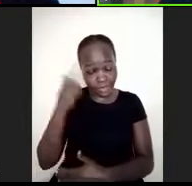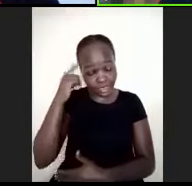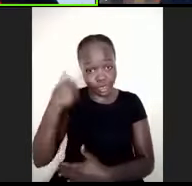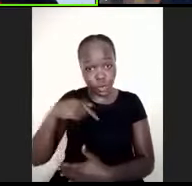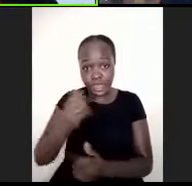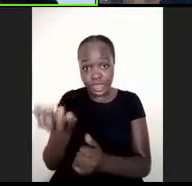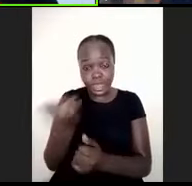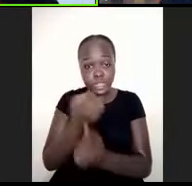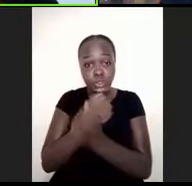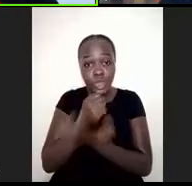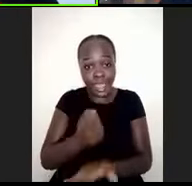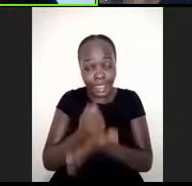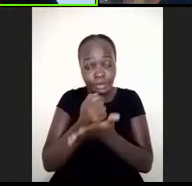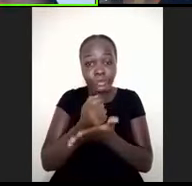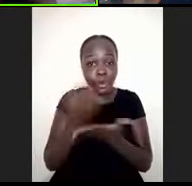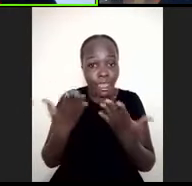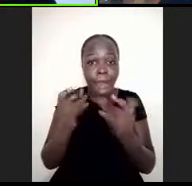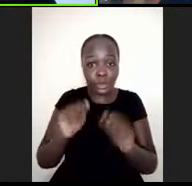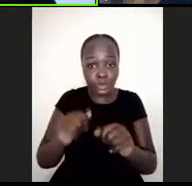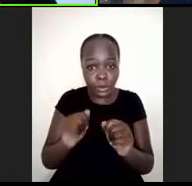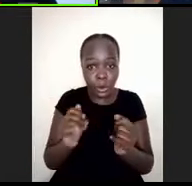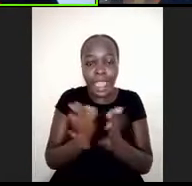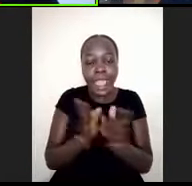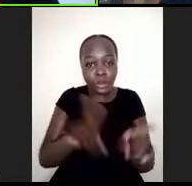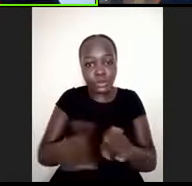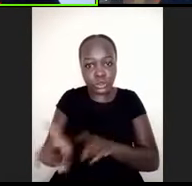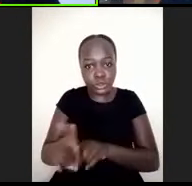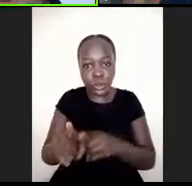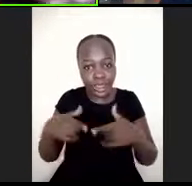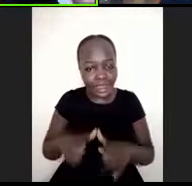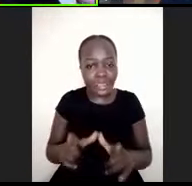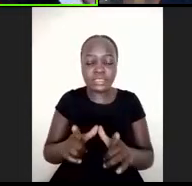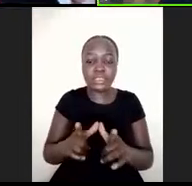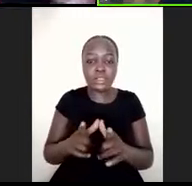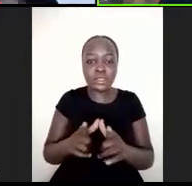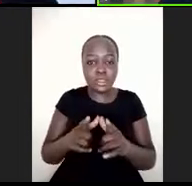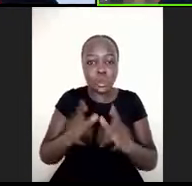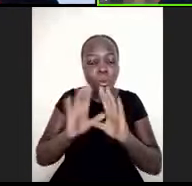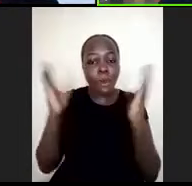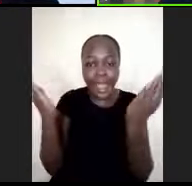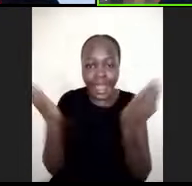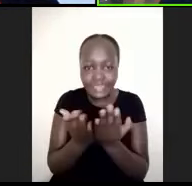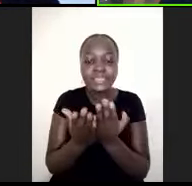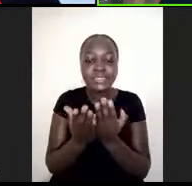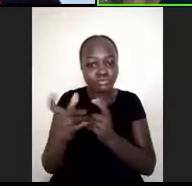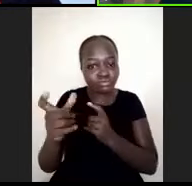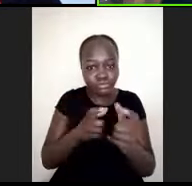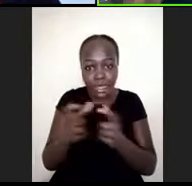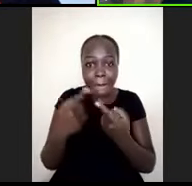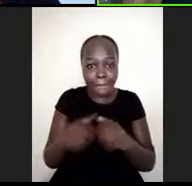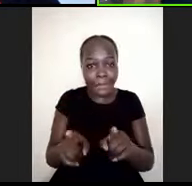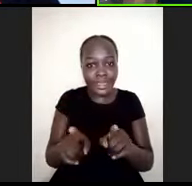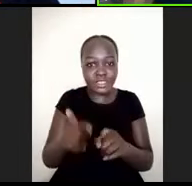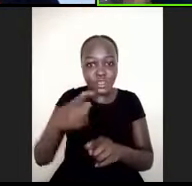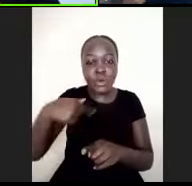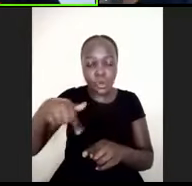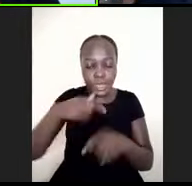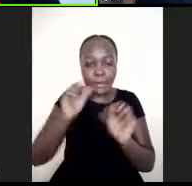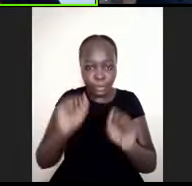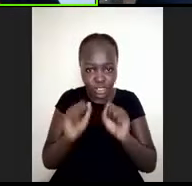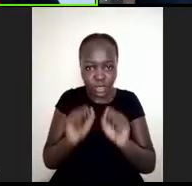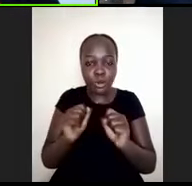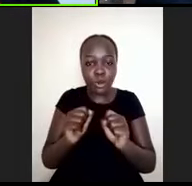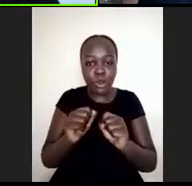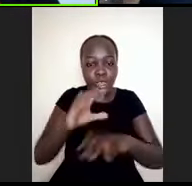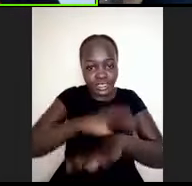at, but then we can't again let the world take over. The world, I mean, but we can let the word of God to